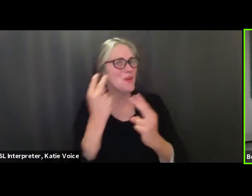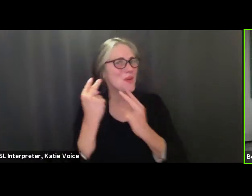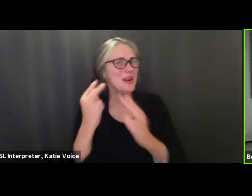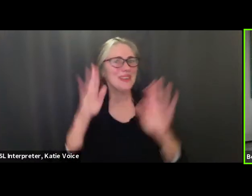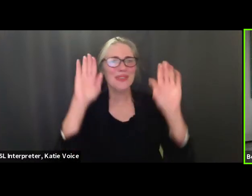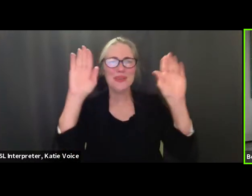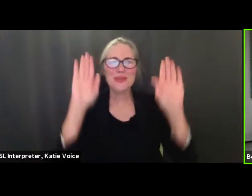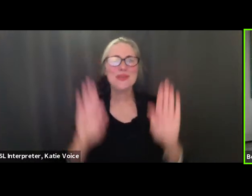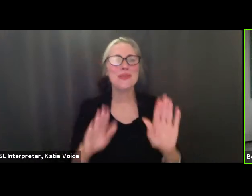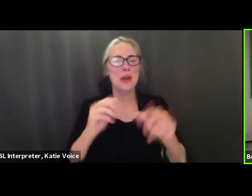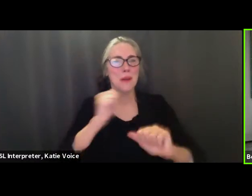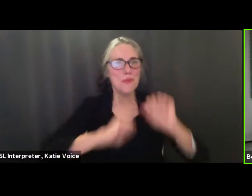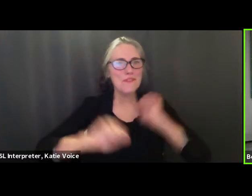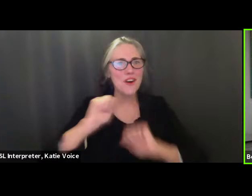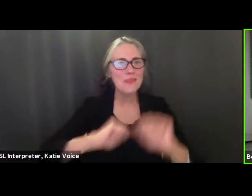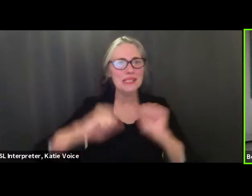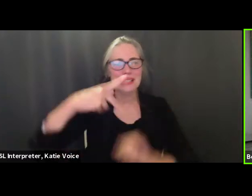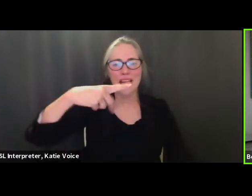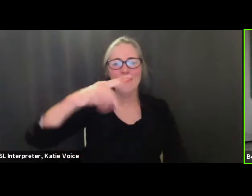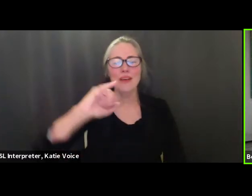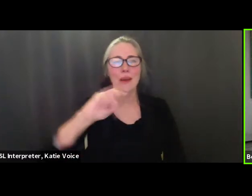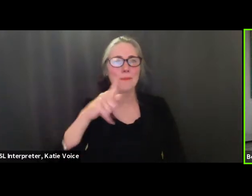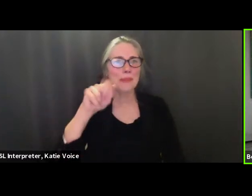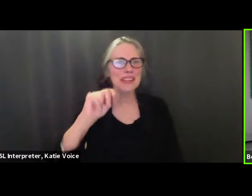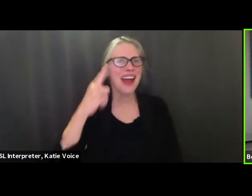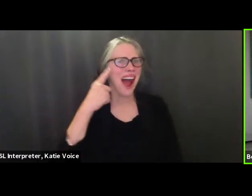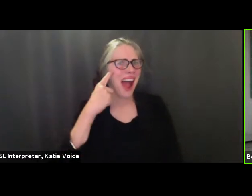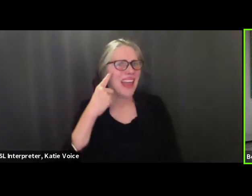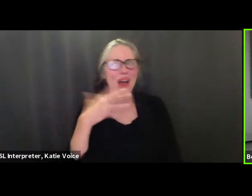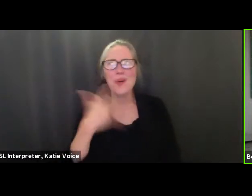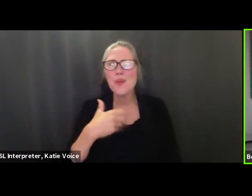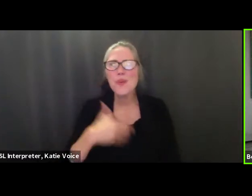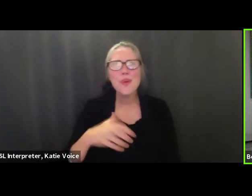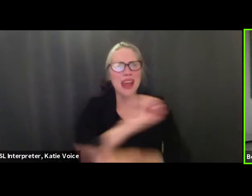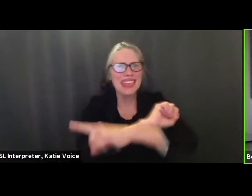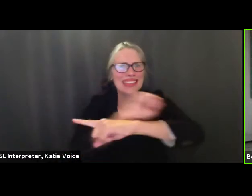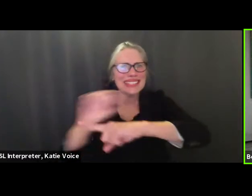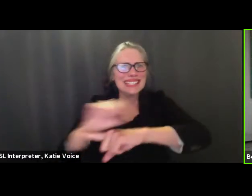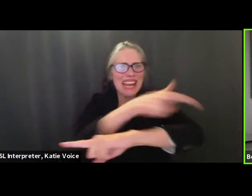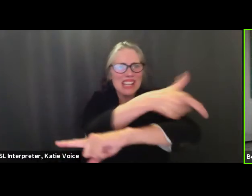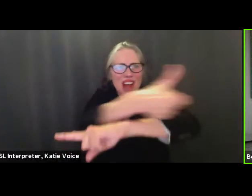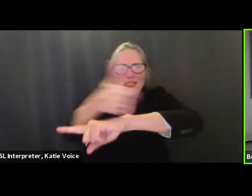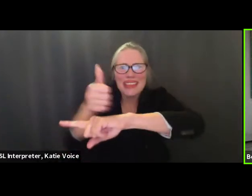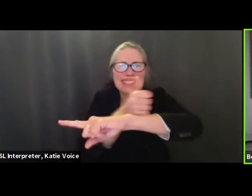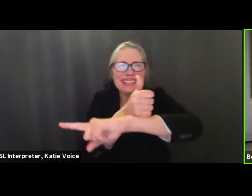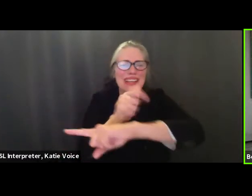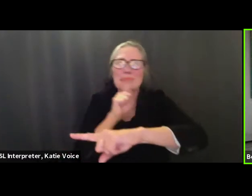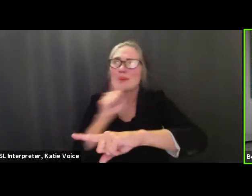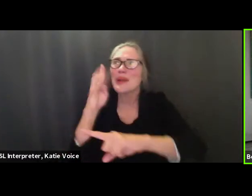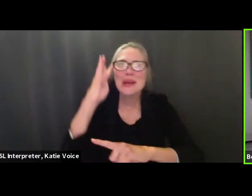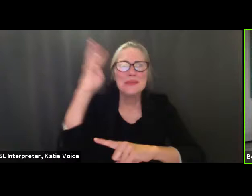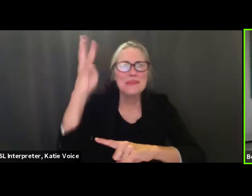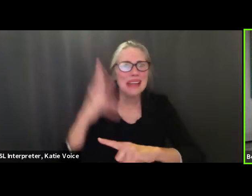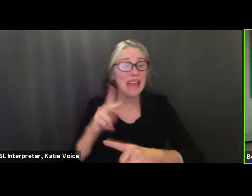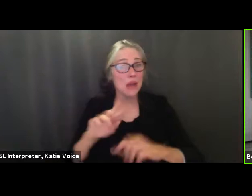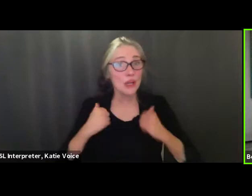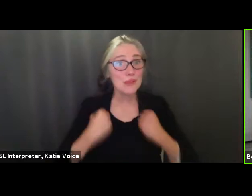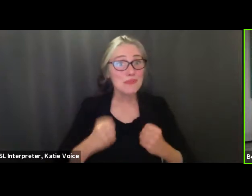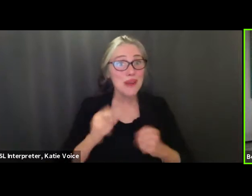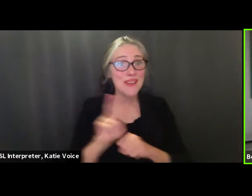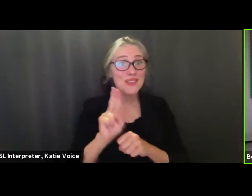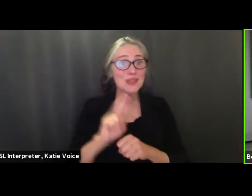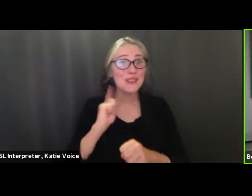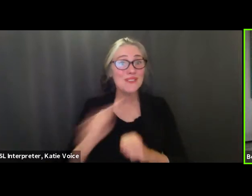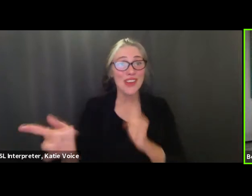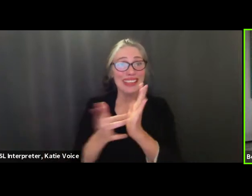members. I was impressed with the imaginative staging and the inventive, really brave use of technology,